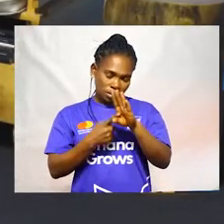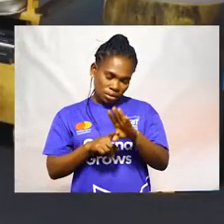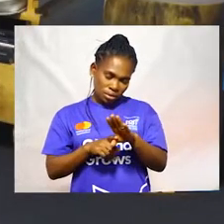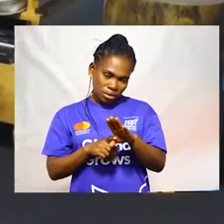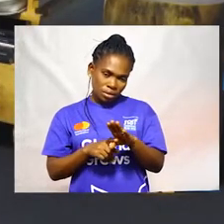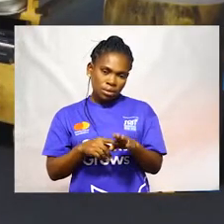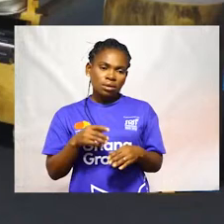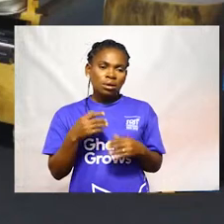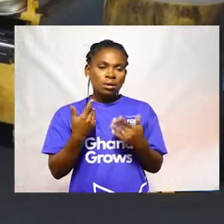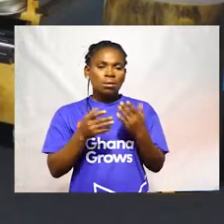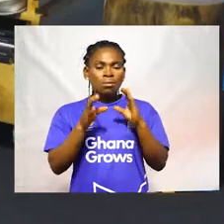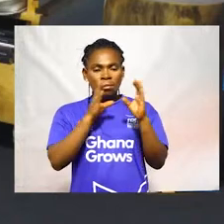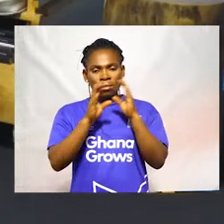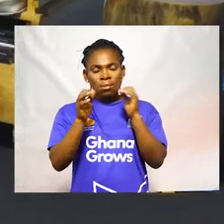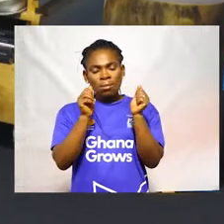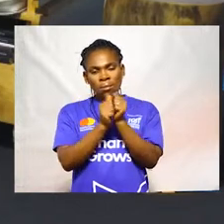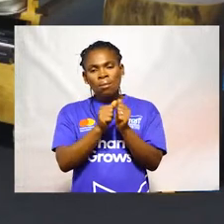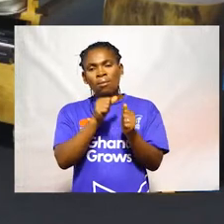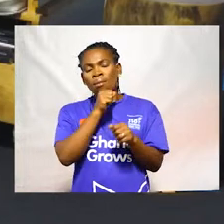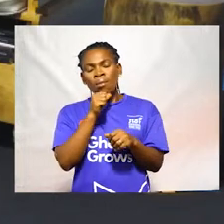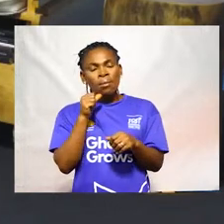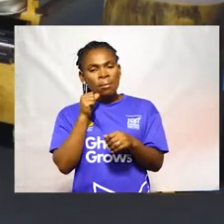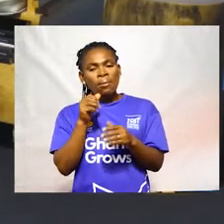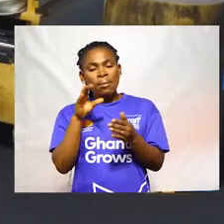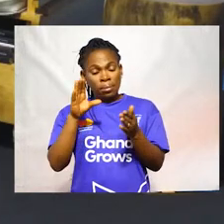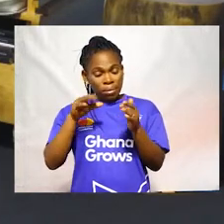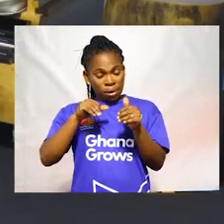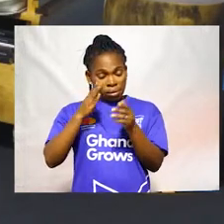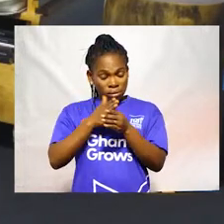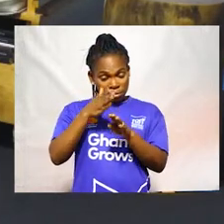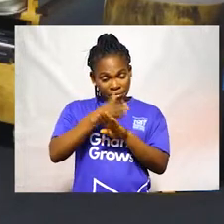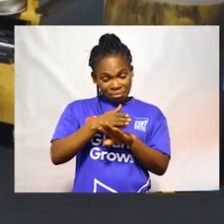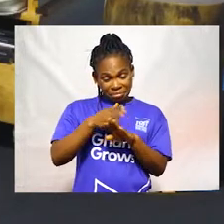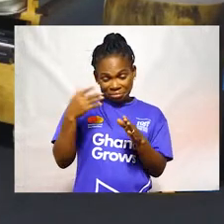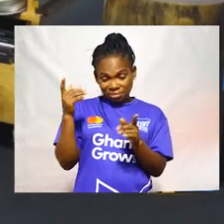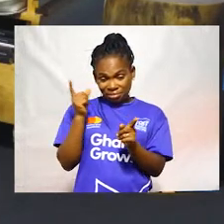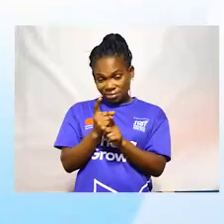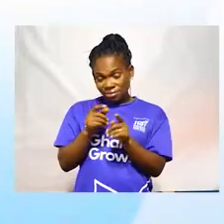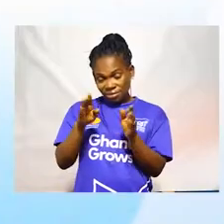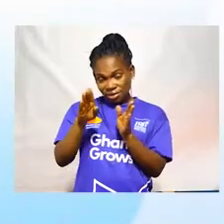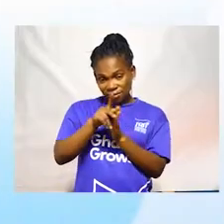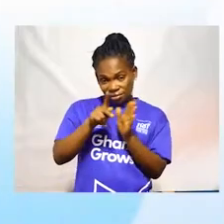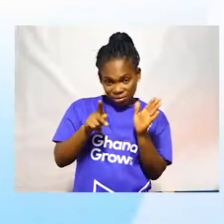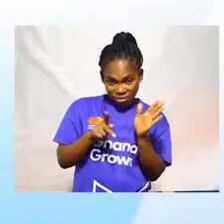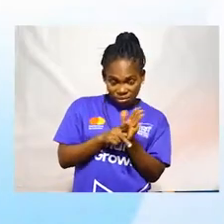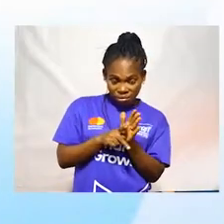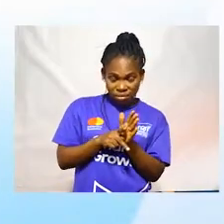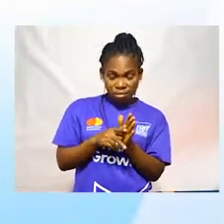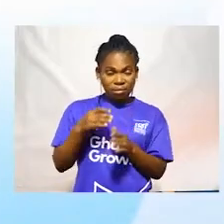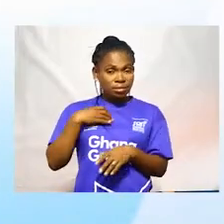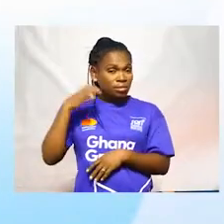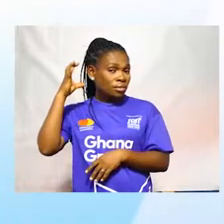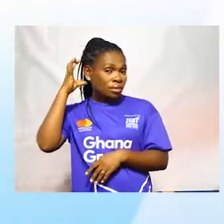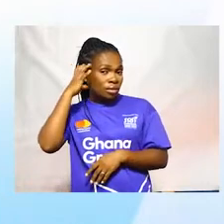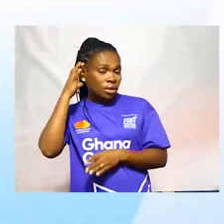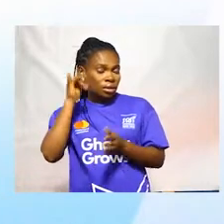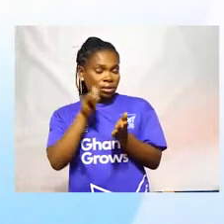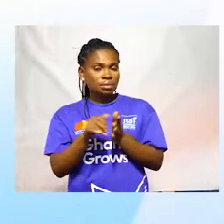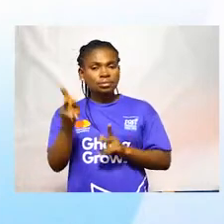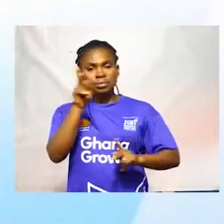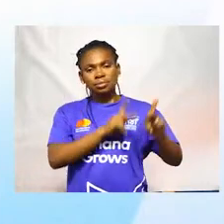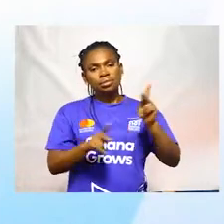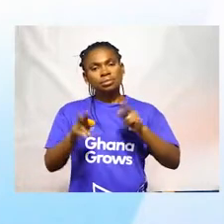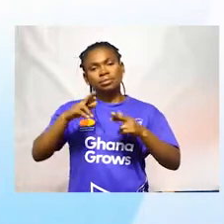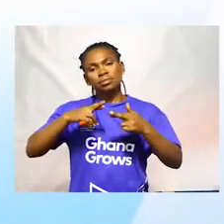question. Apart from the policy being the enabler, I hear that people relate better